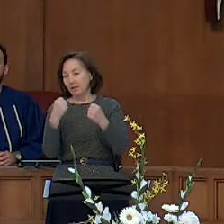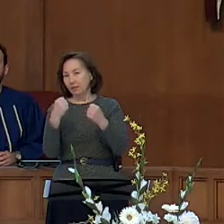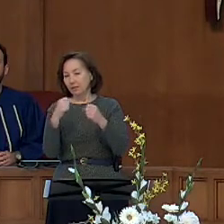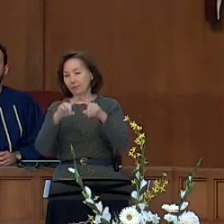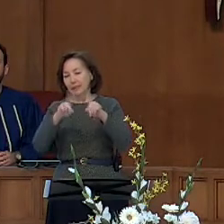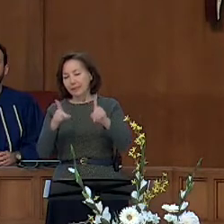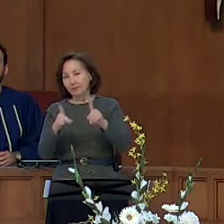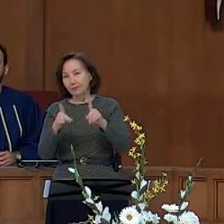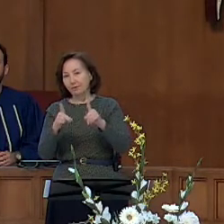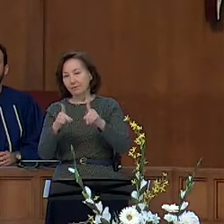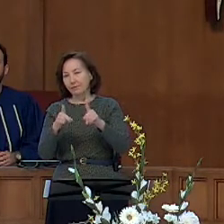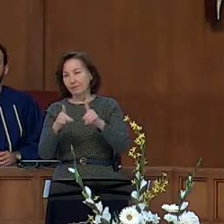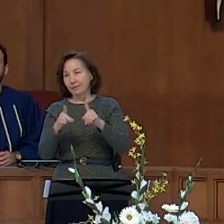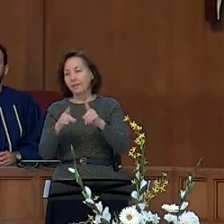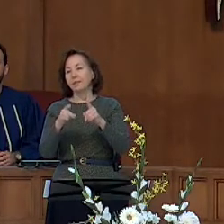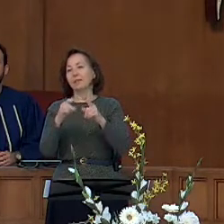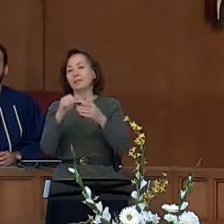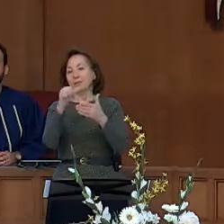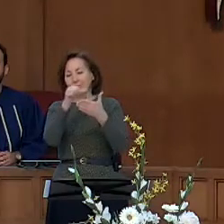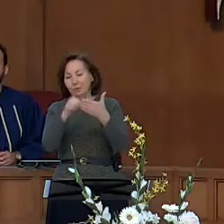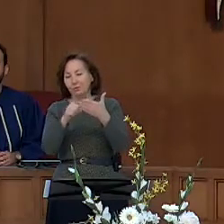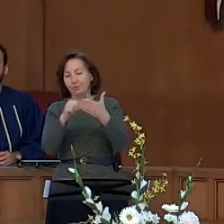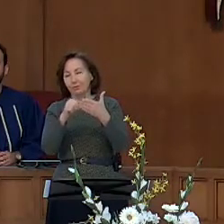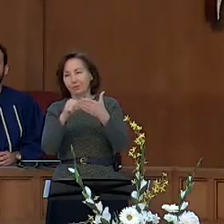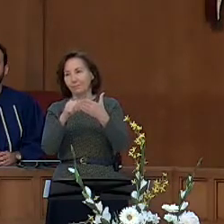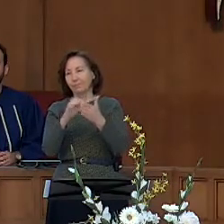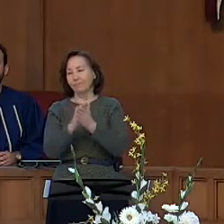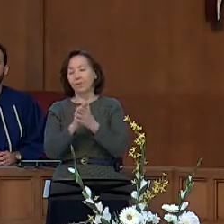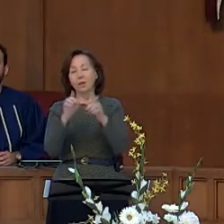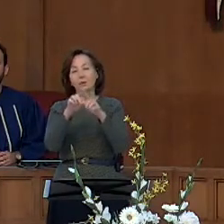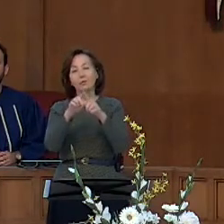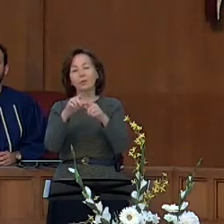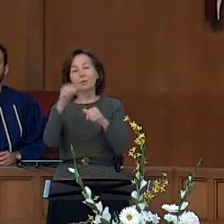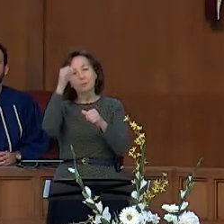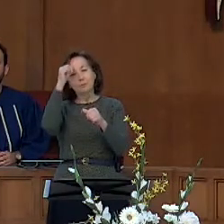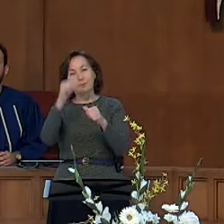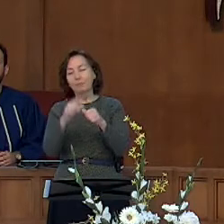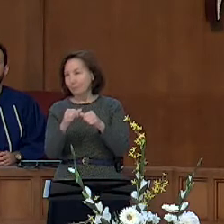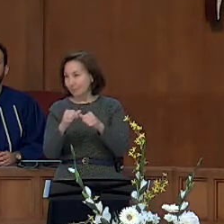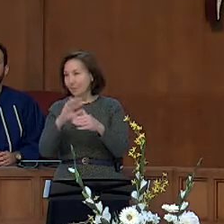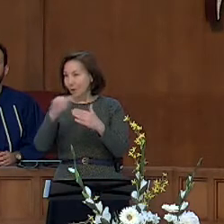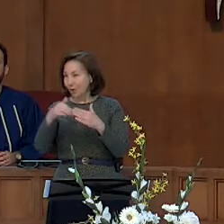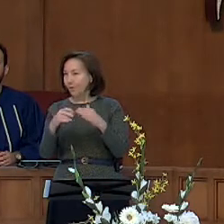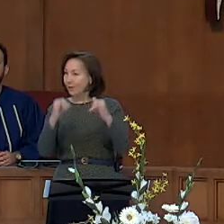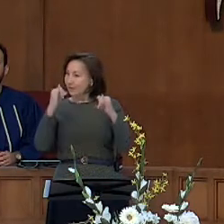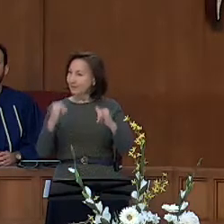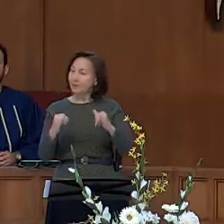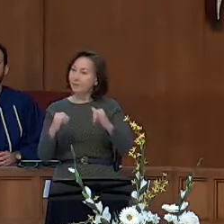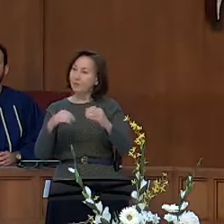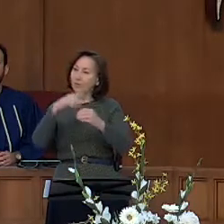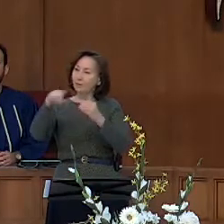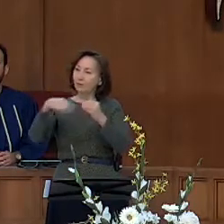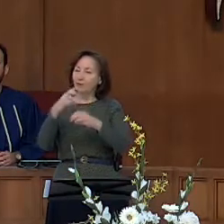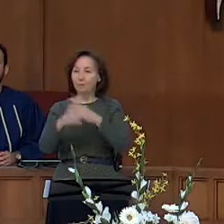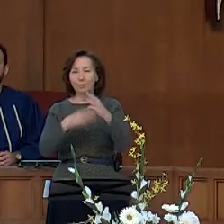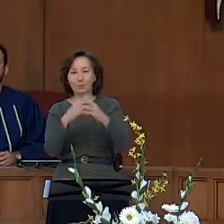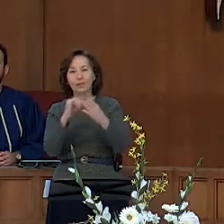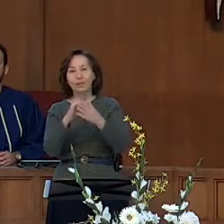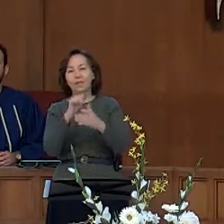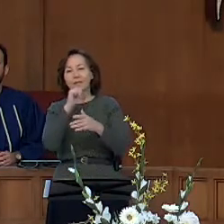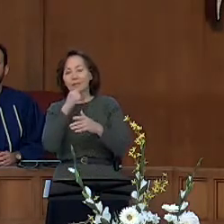procedures that they went through in the last several weeks. Let's also keep in mind all of the individuals around the world who suffered